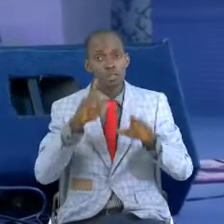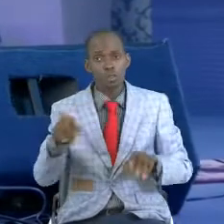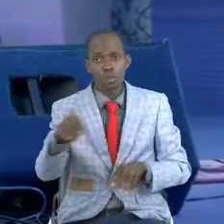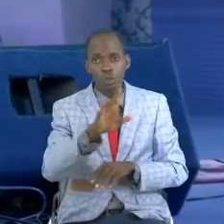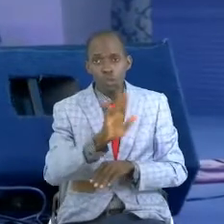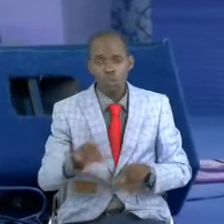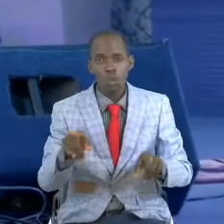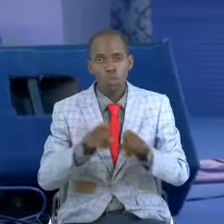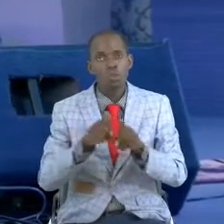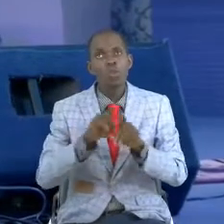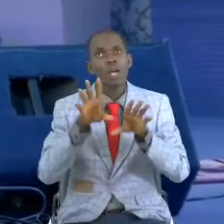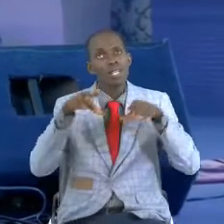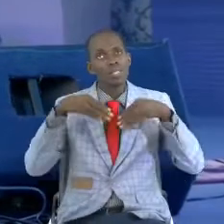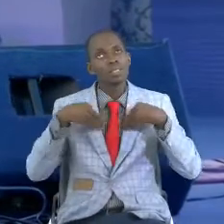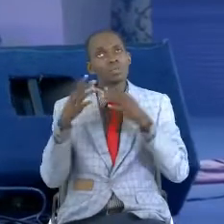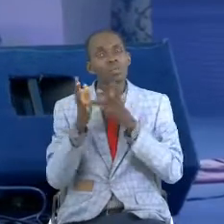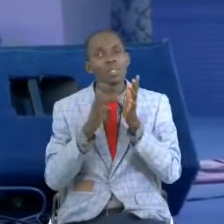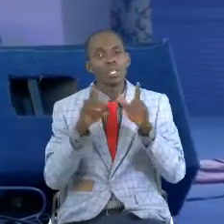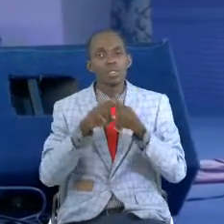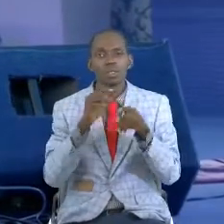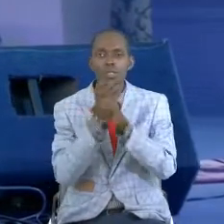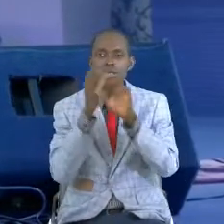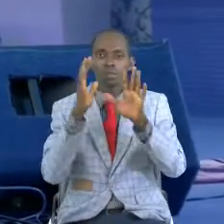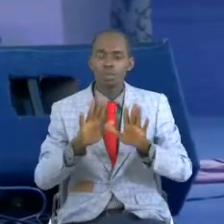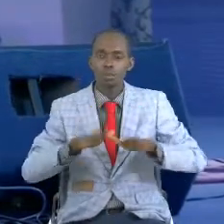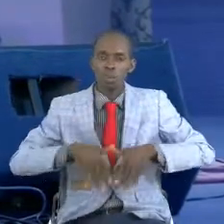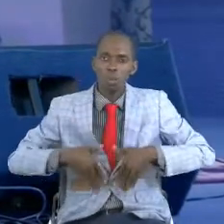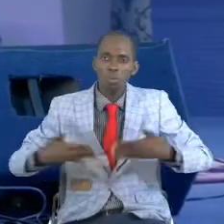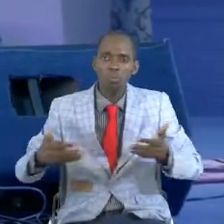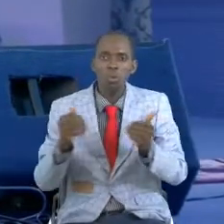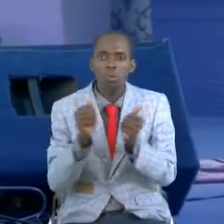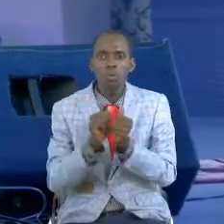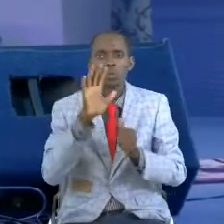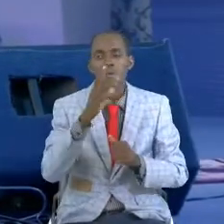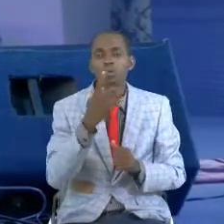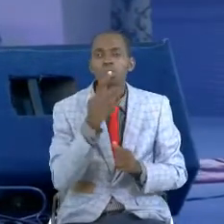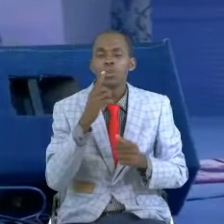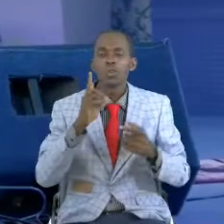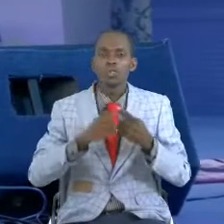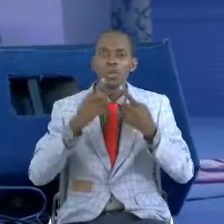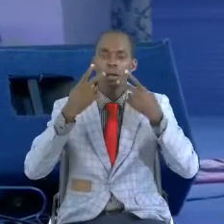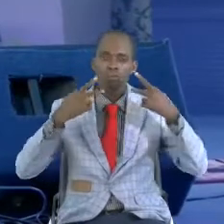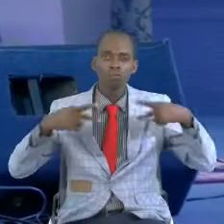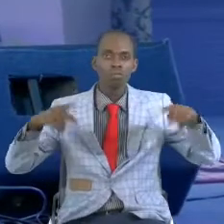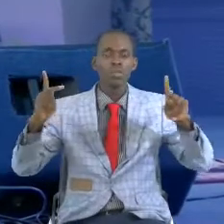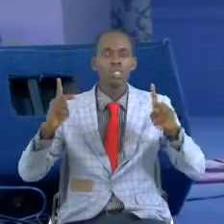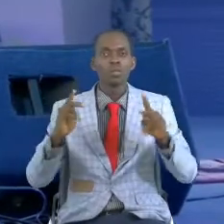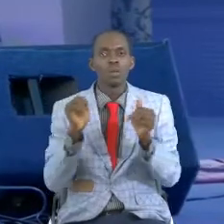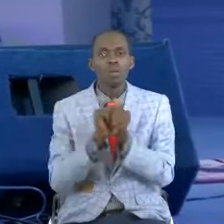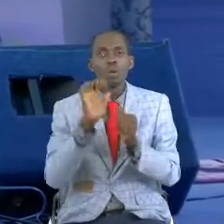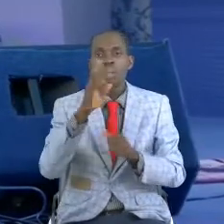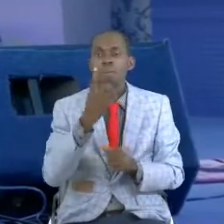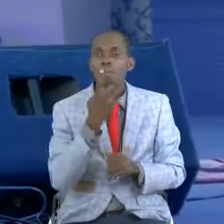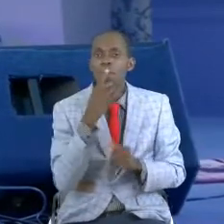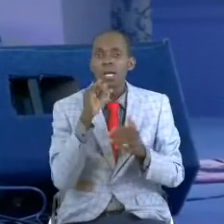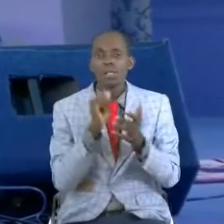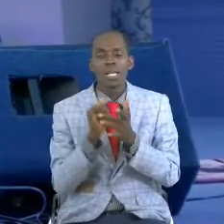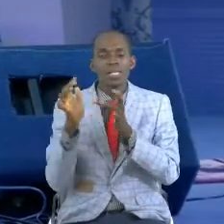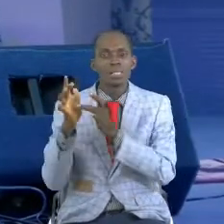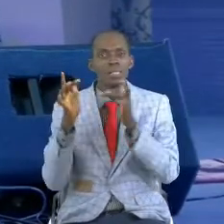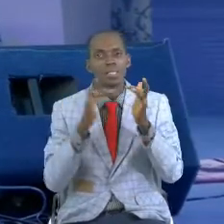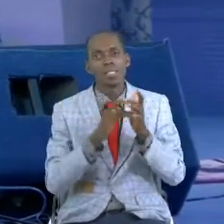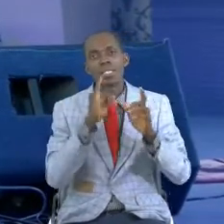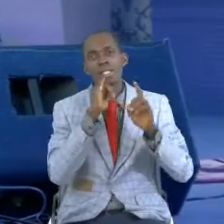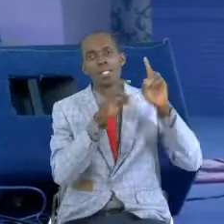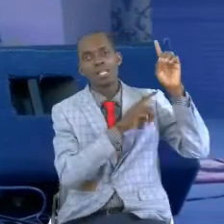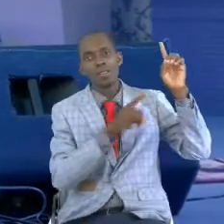Savior. You confess with your mouth, you proclaim with your mouth, you declare with your mouth that Jesus is Lord, and shall